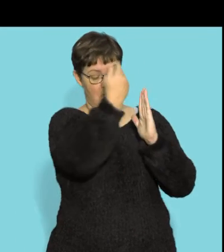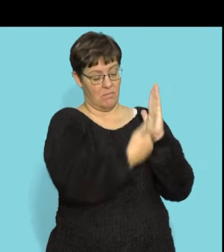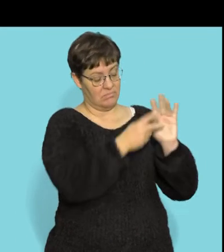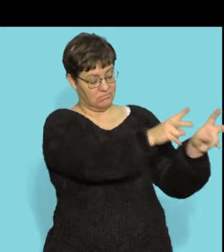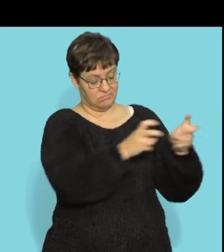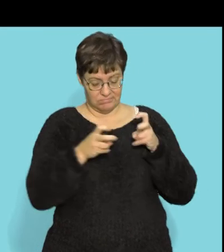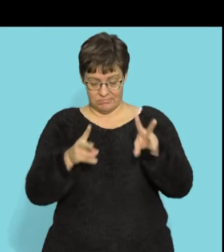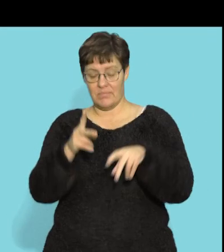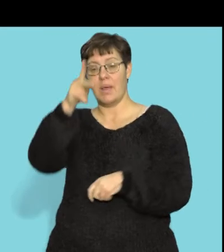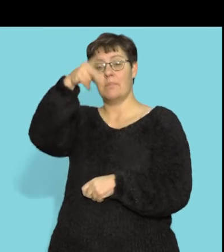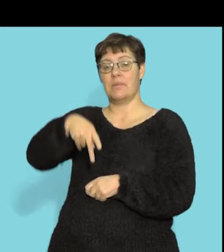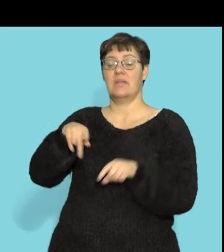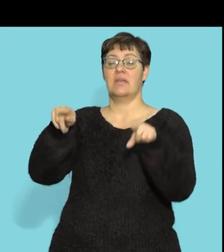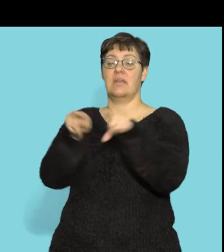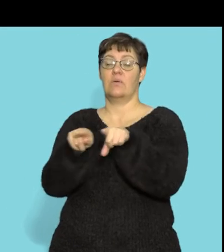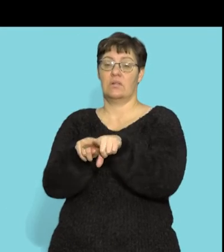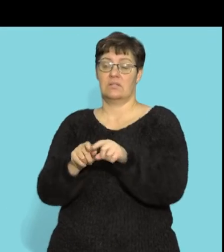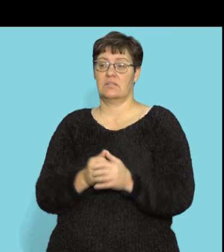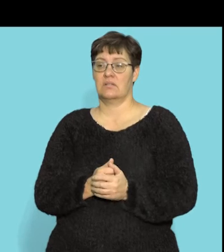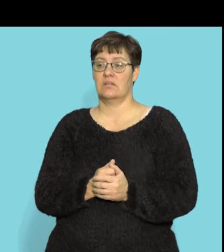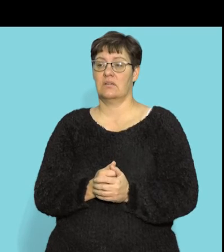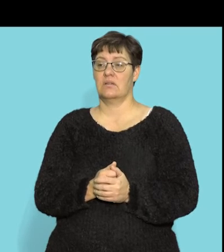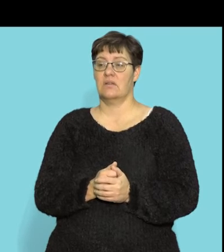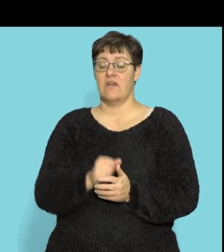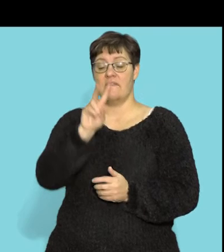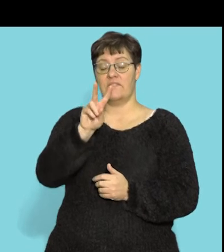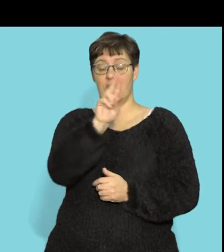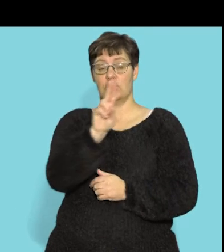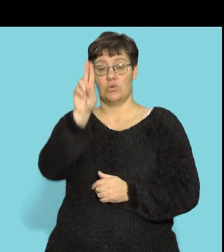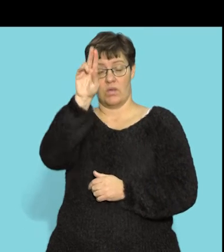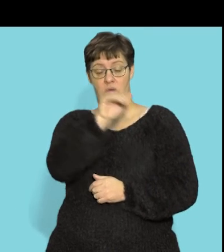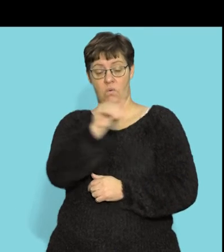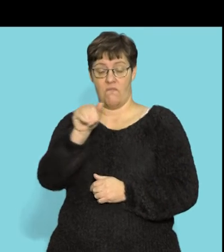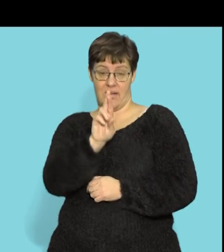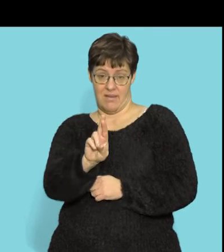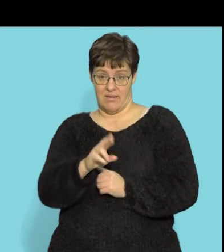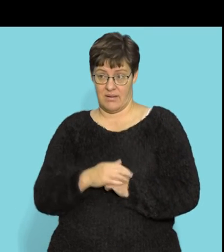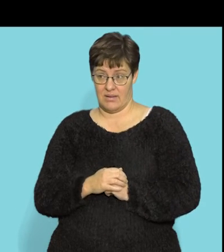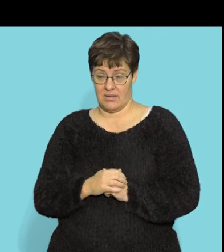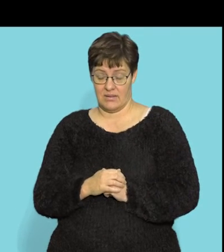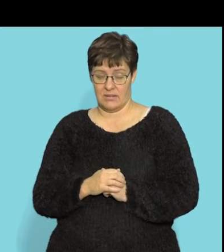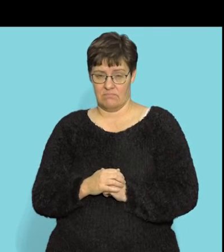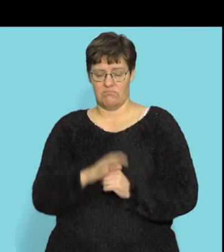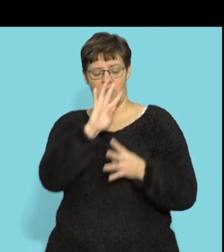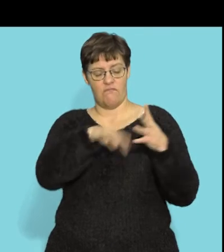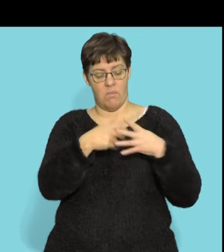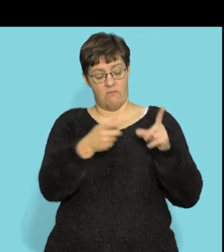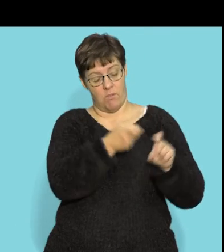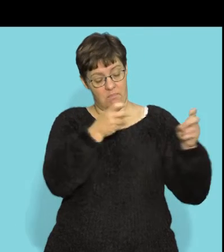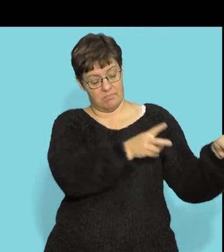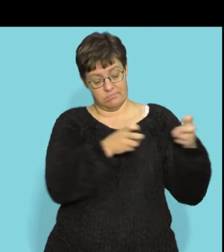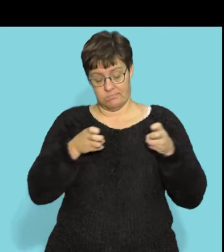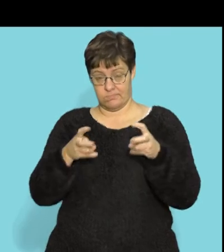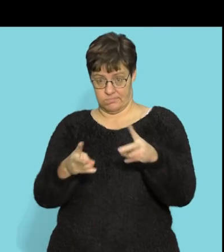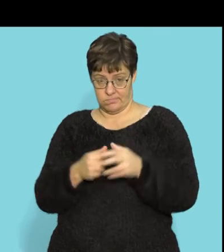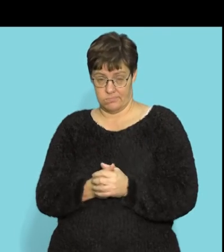formula P is equals to V squared over R. So that's the formula that we copy from the